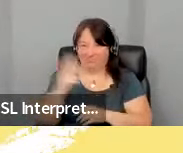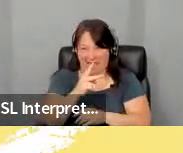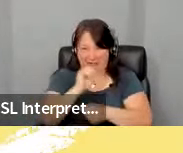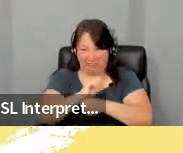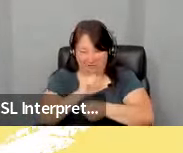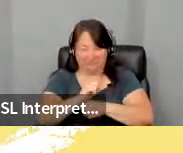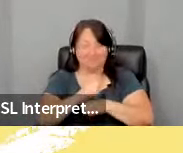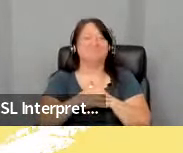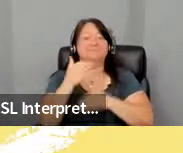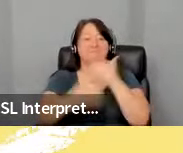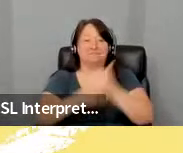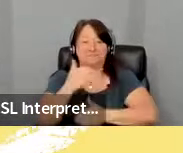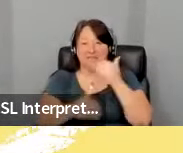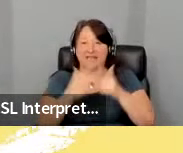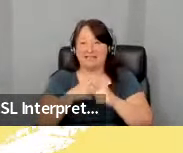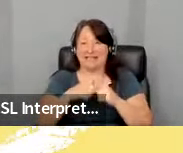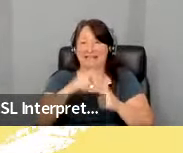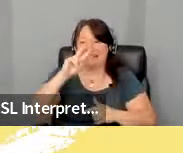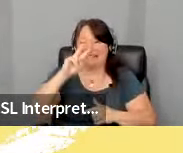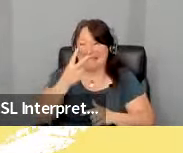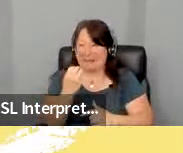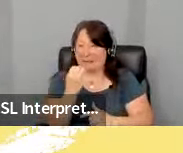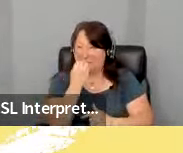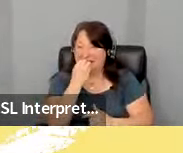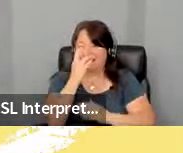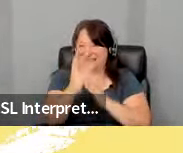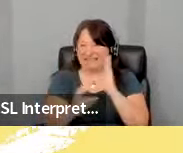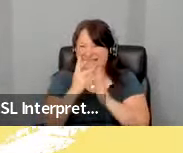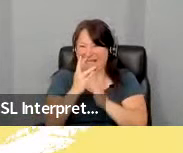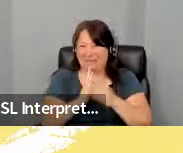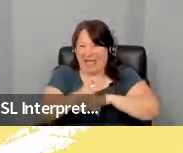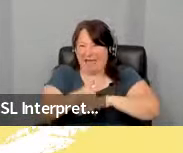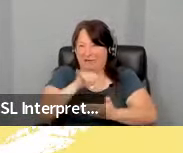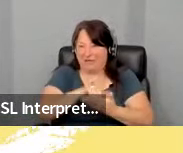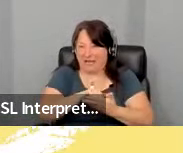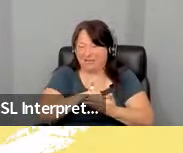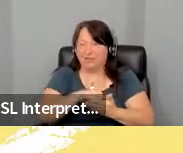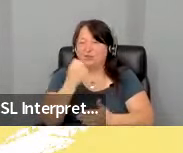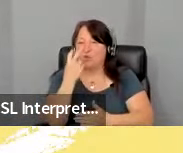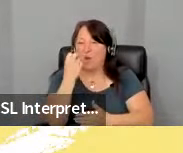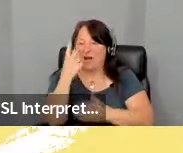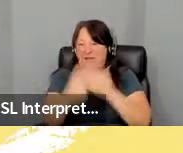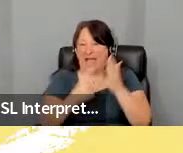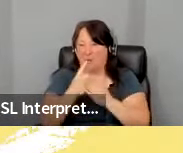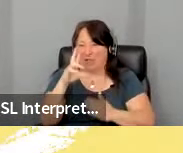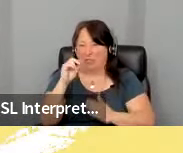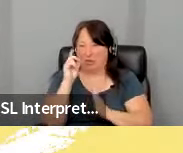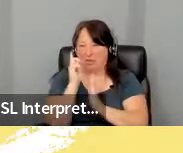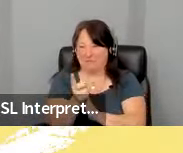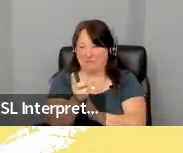need to start 6 hours from that. So that would be at the 12 hour and 30 minute mark, and so forth.